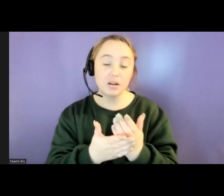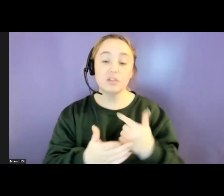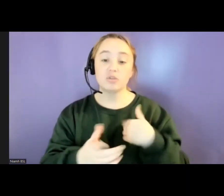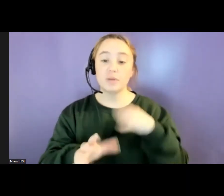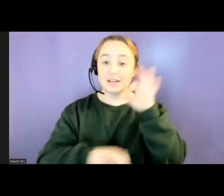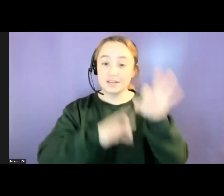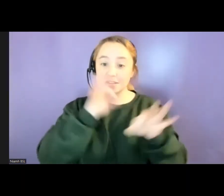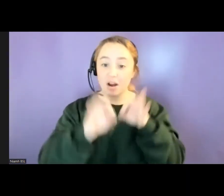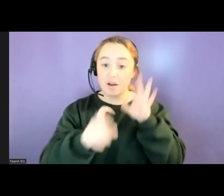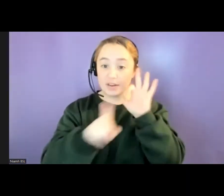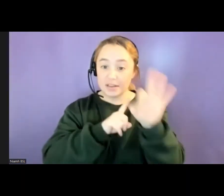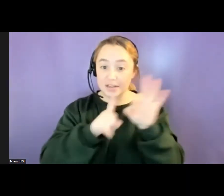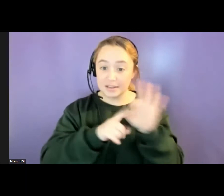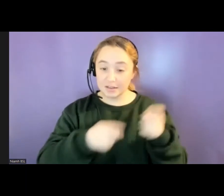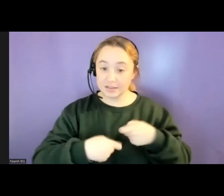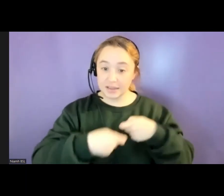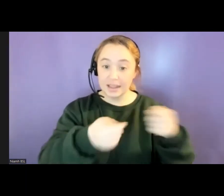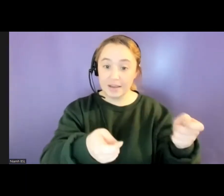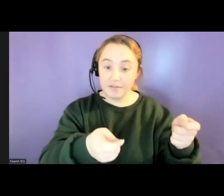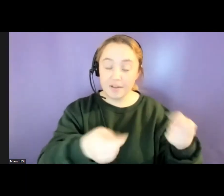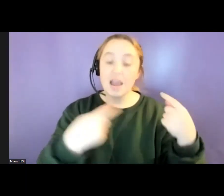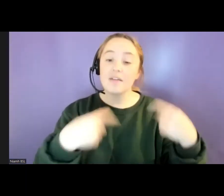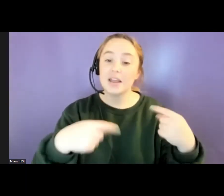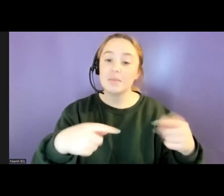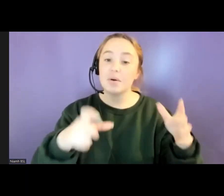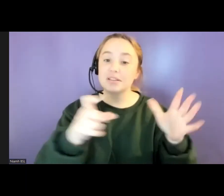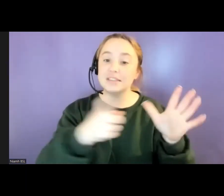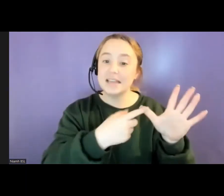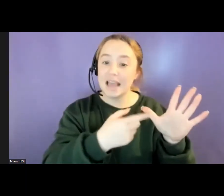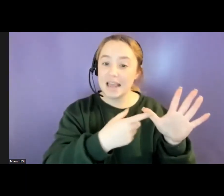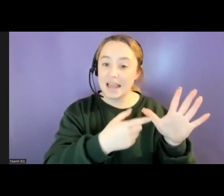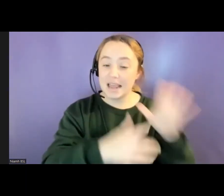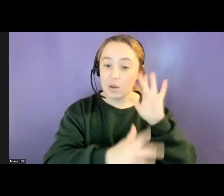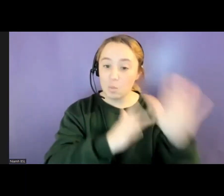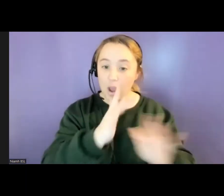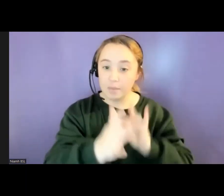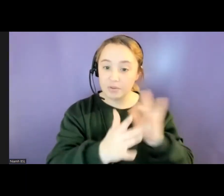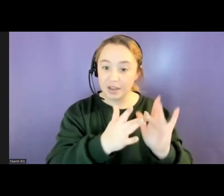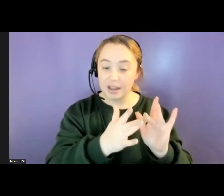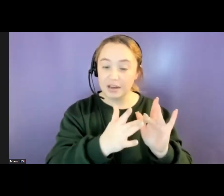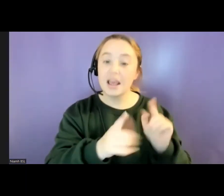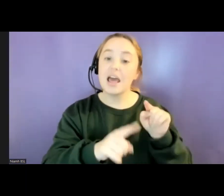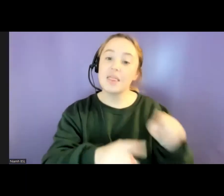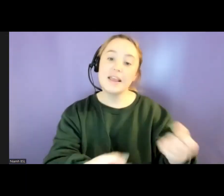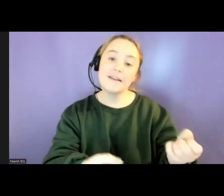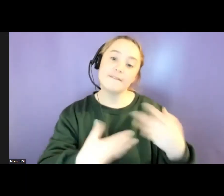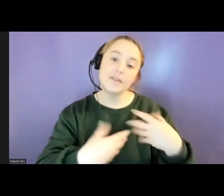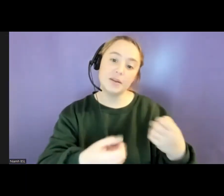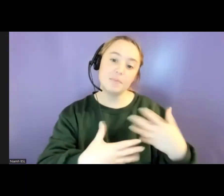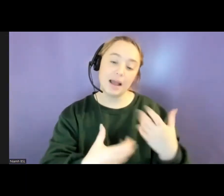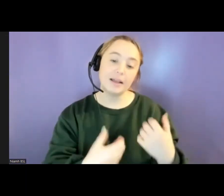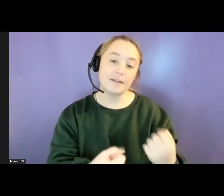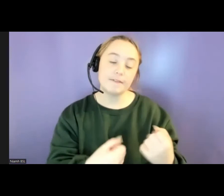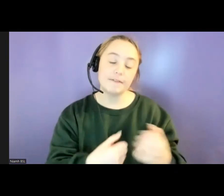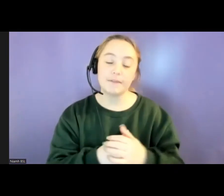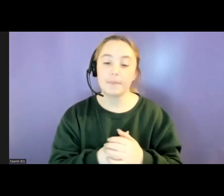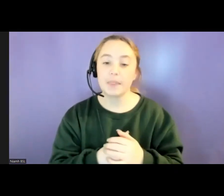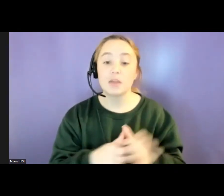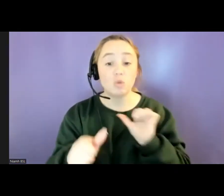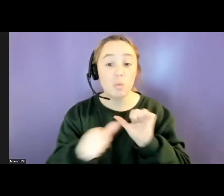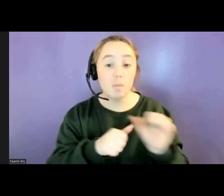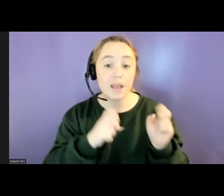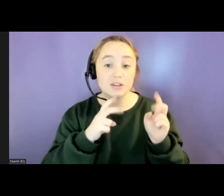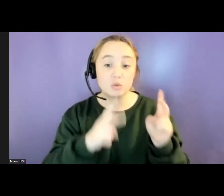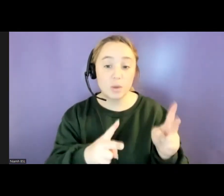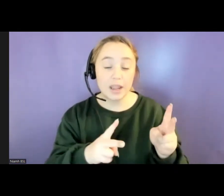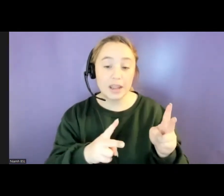they are available on the CAA website to be able to provide us with feedback. The best way to get feedback from